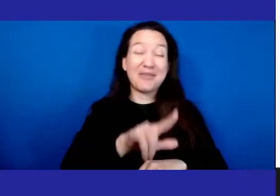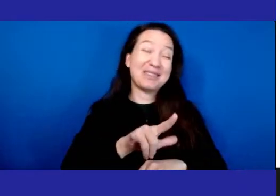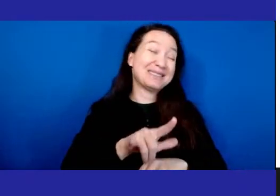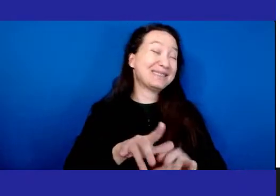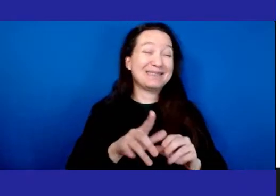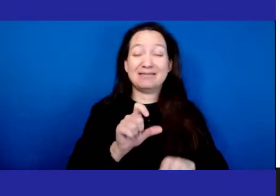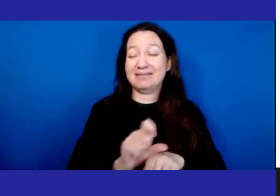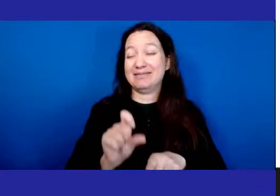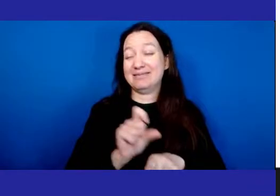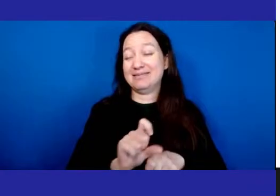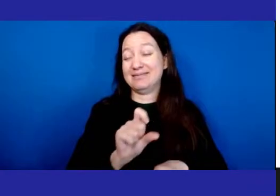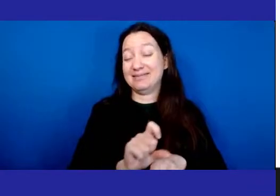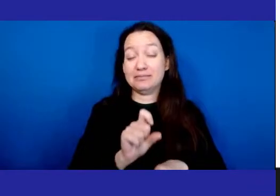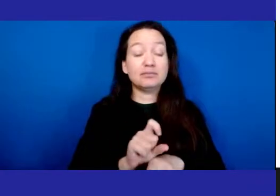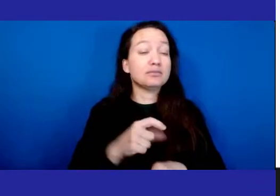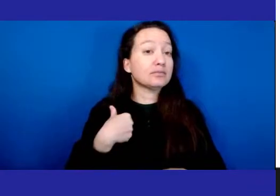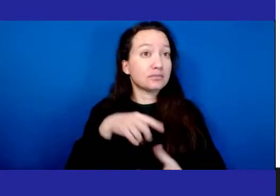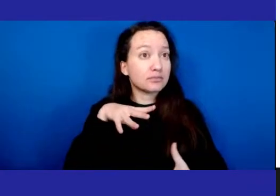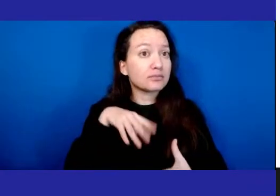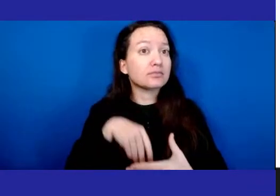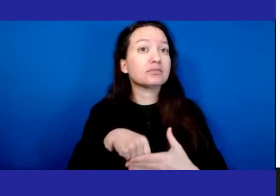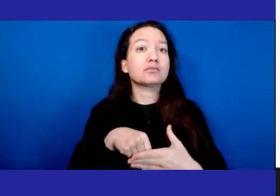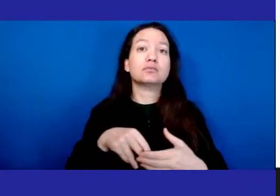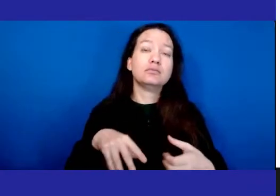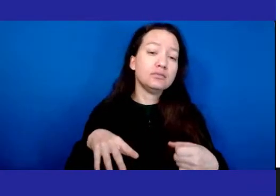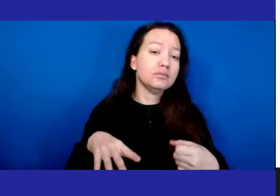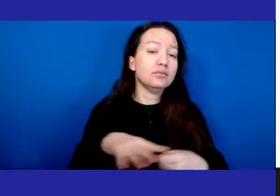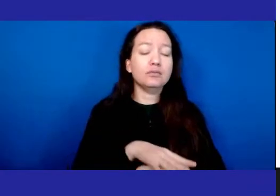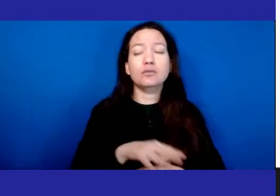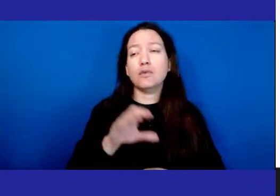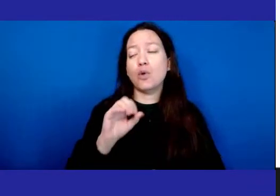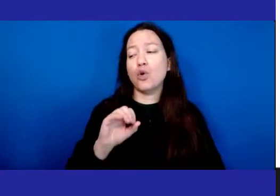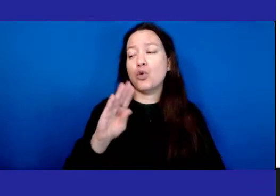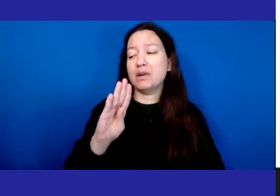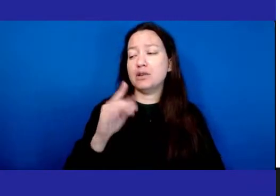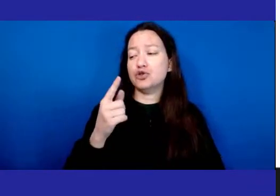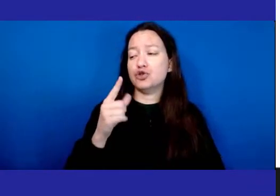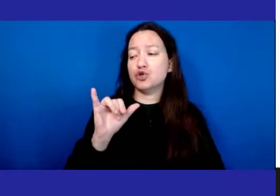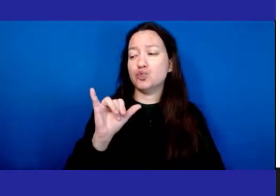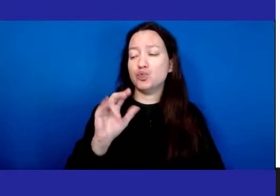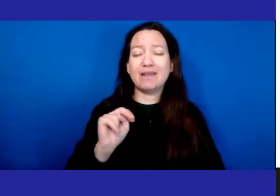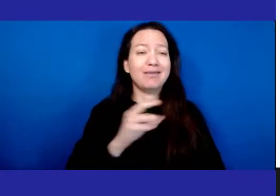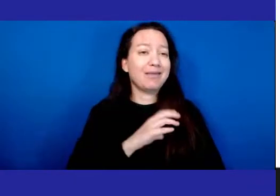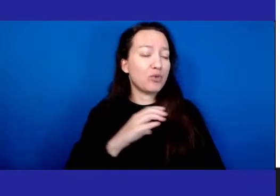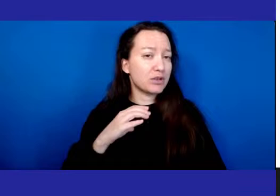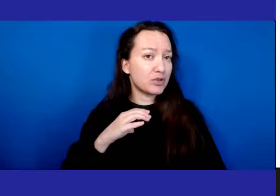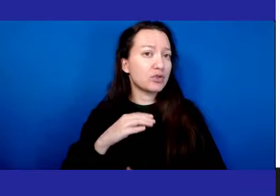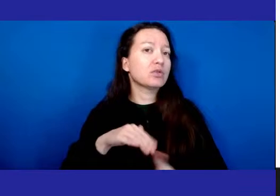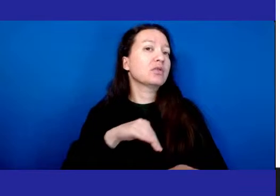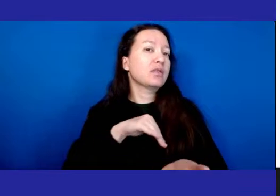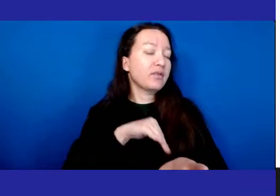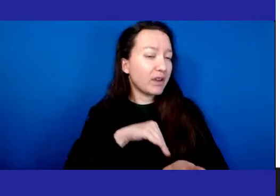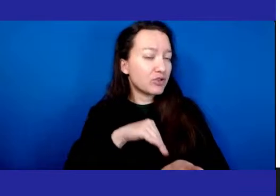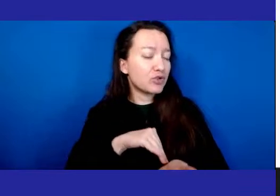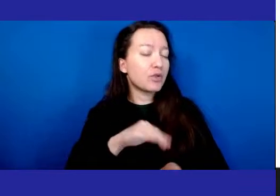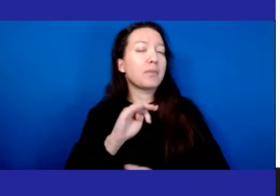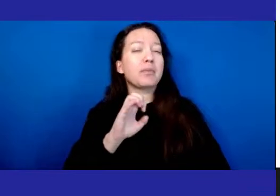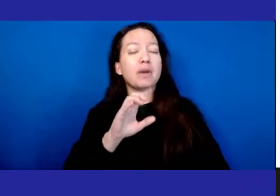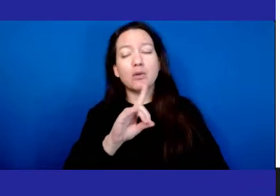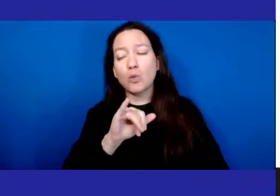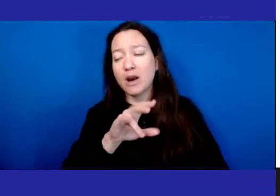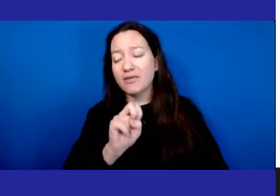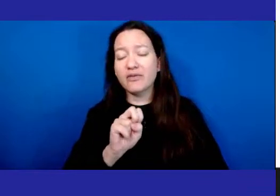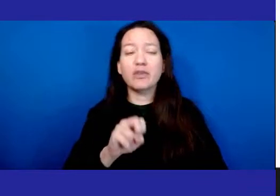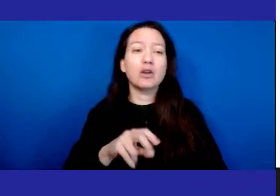We really did involve the entire OBGYN council, our physicians, midwives,